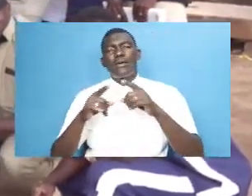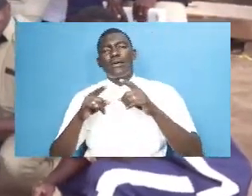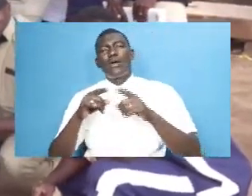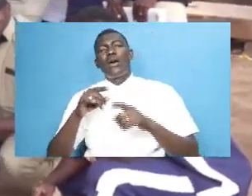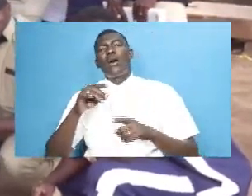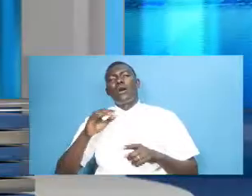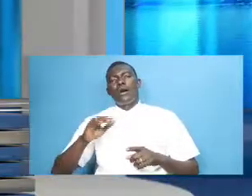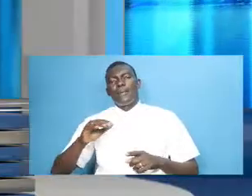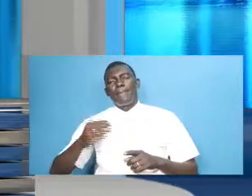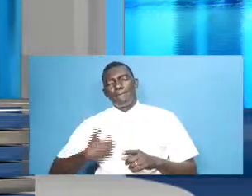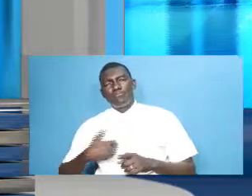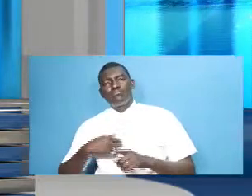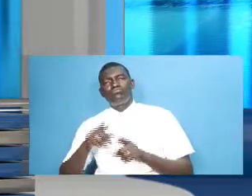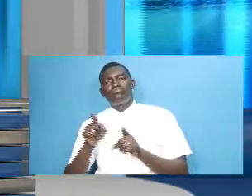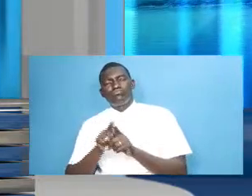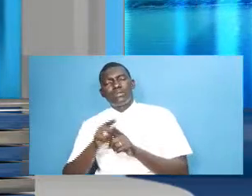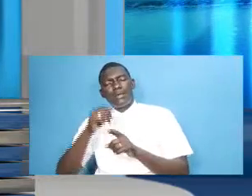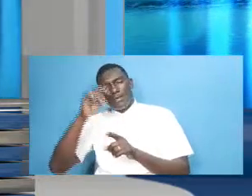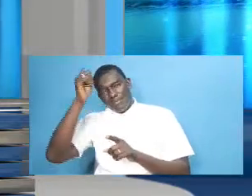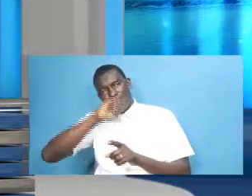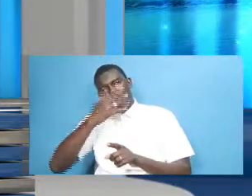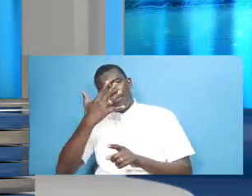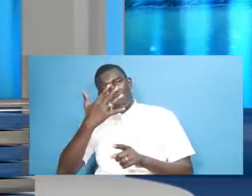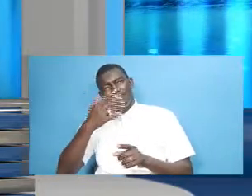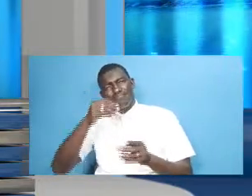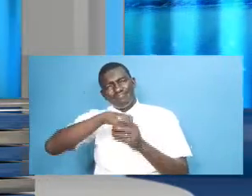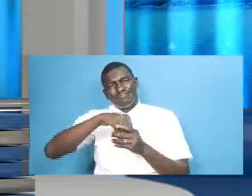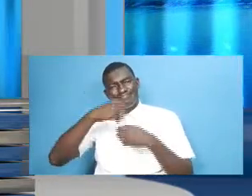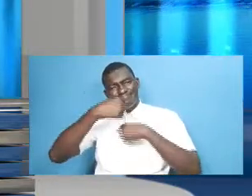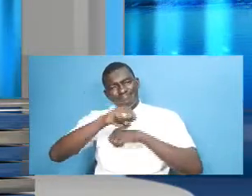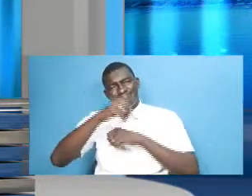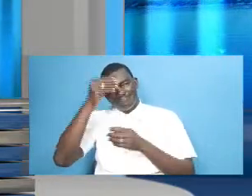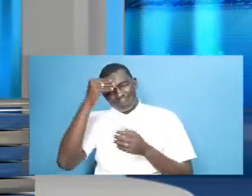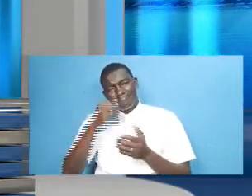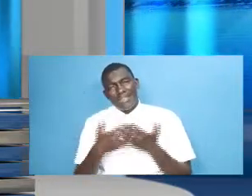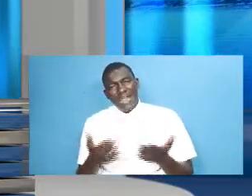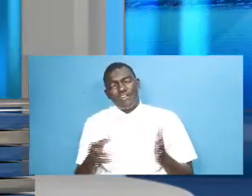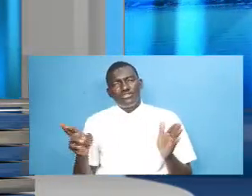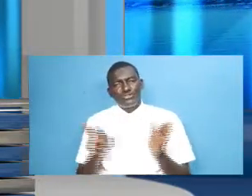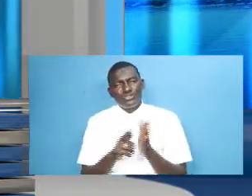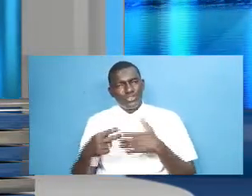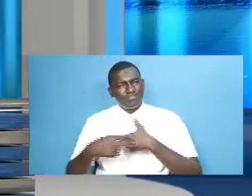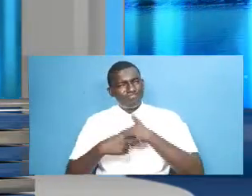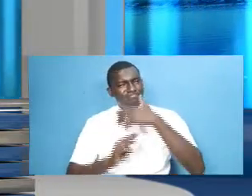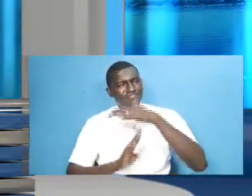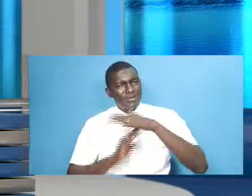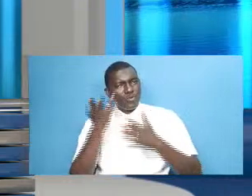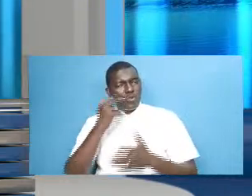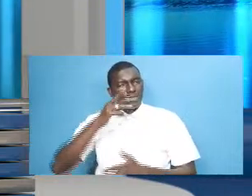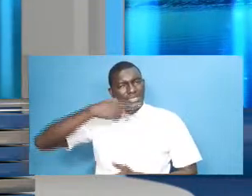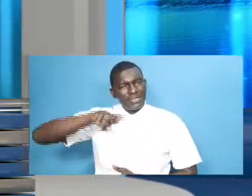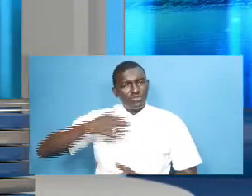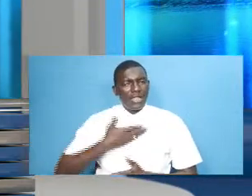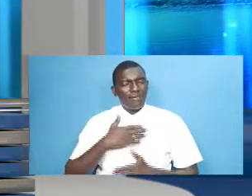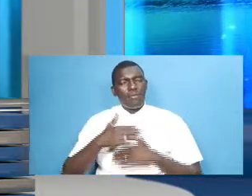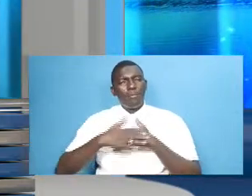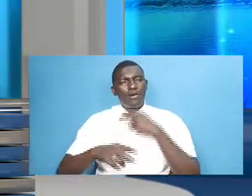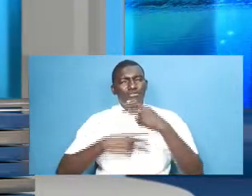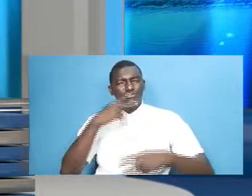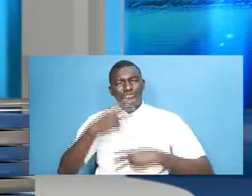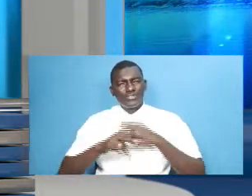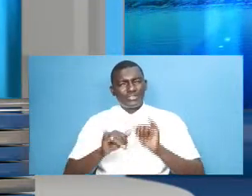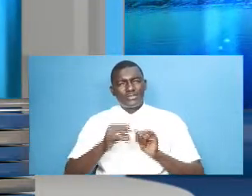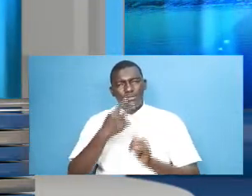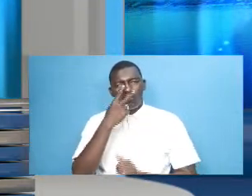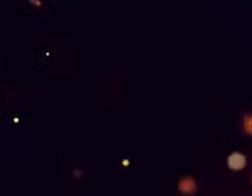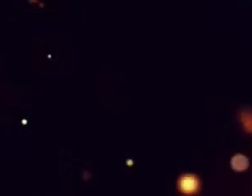Jallo. Brilliant initiative there. Now we'll now go for a short commercial break, and when we return, we have some more stories to